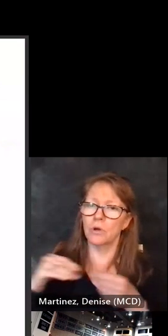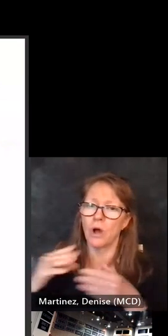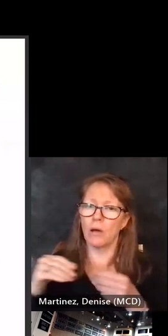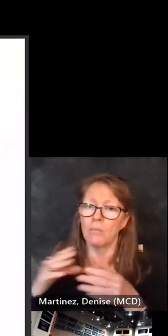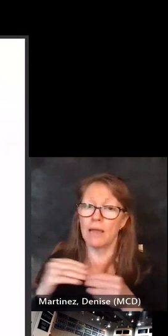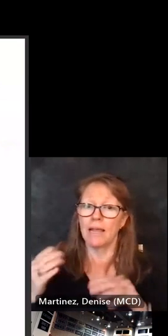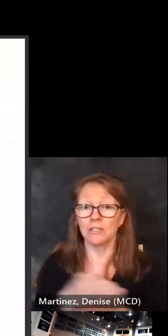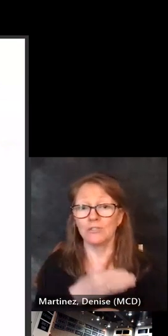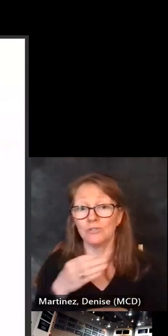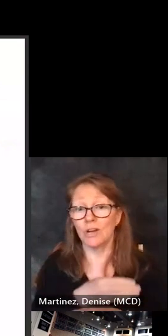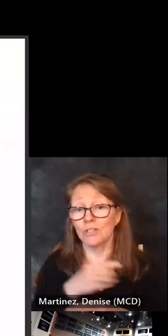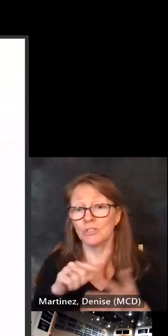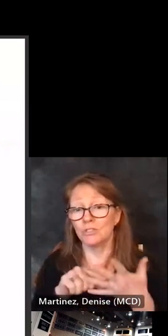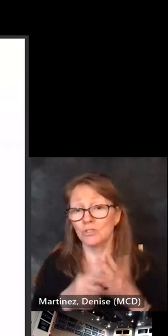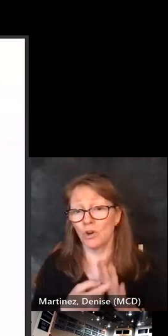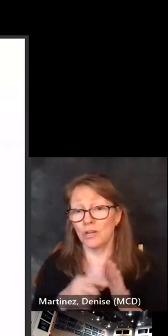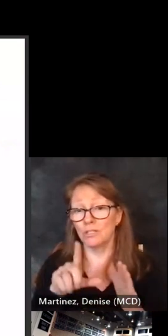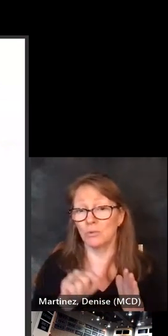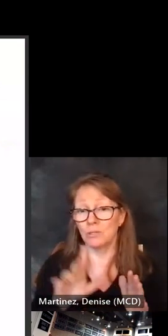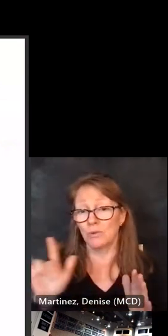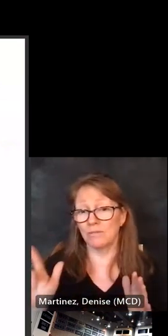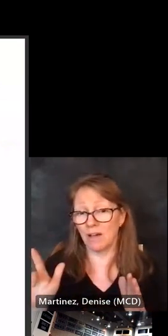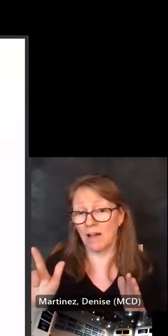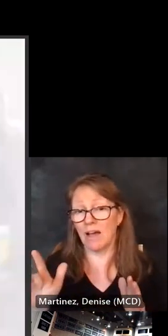targeting completion in 2020.